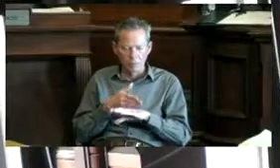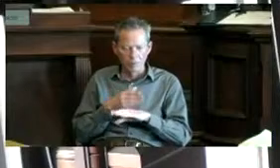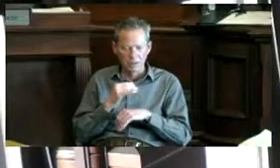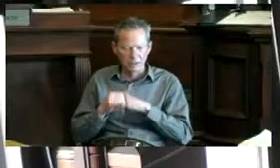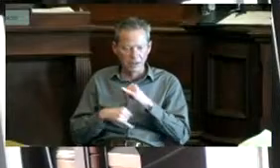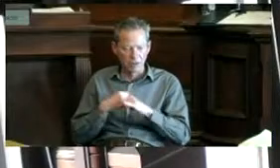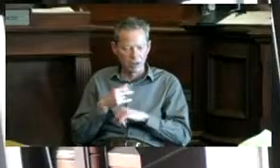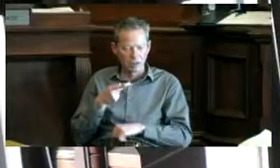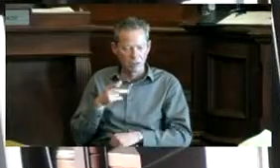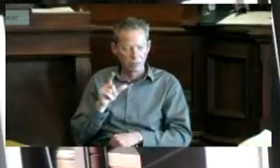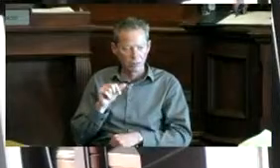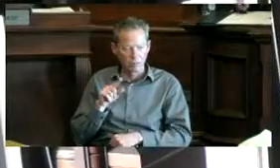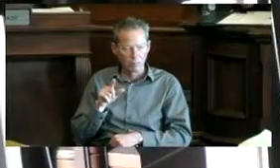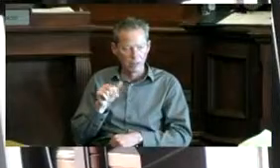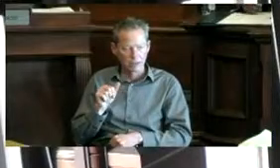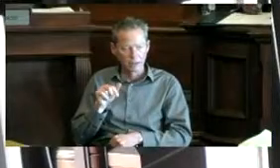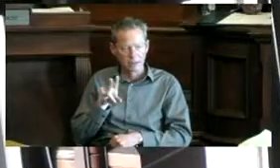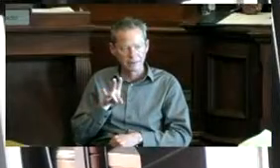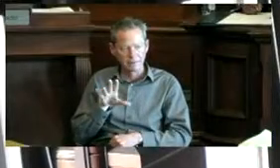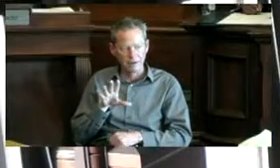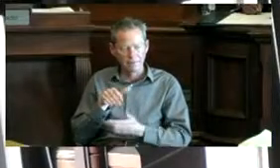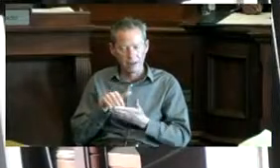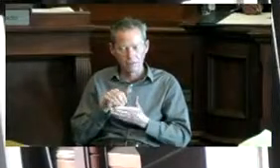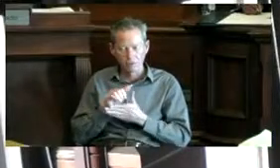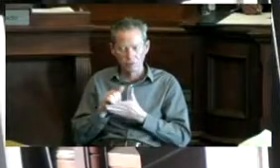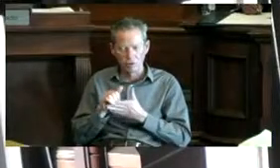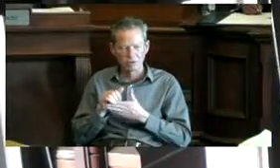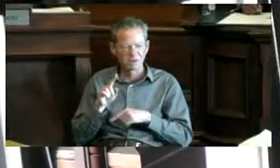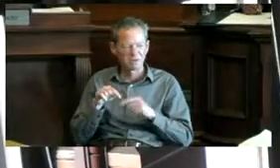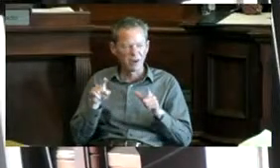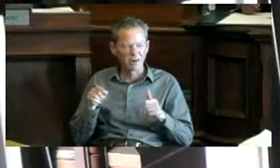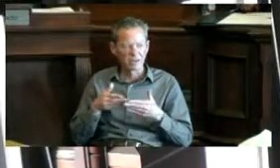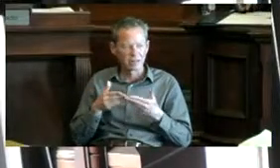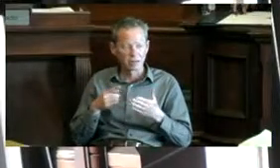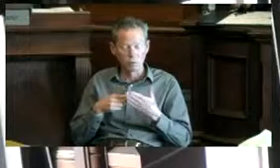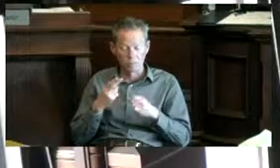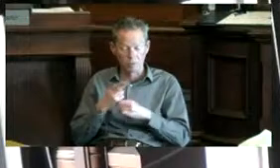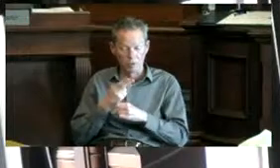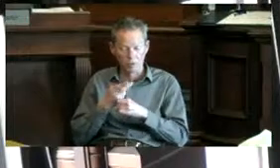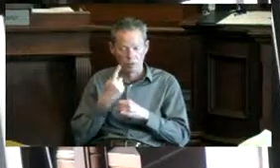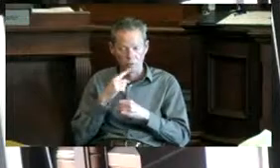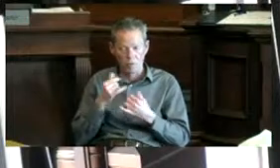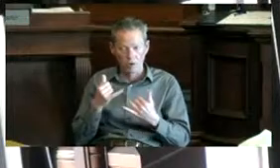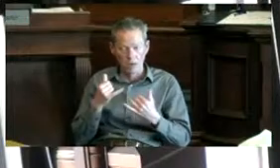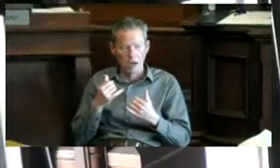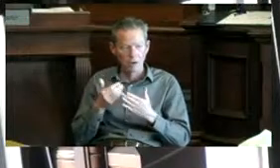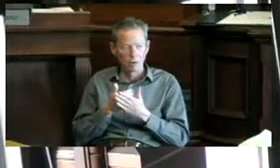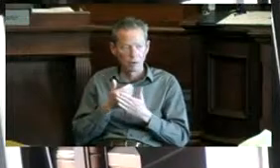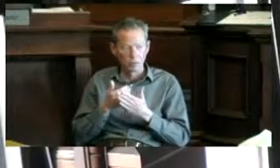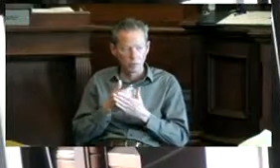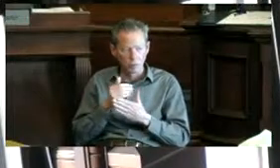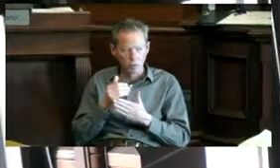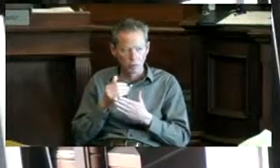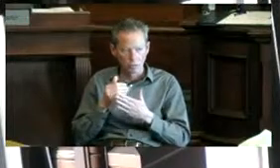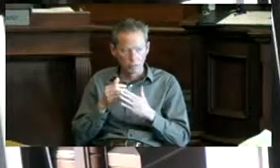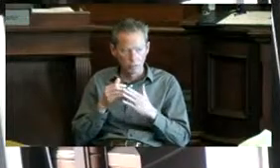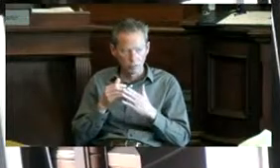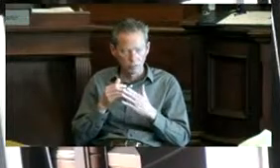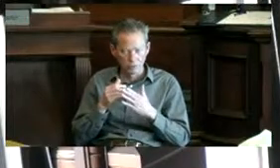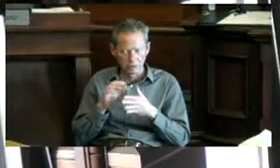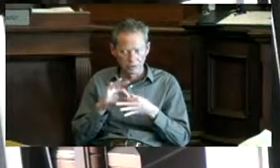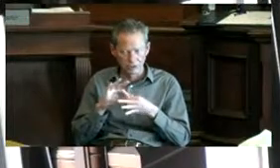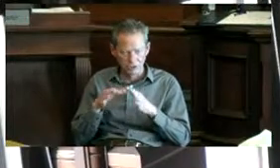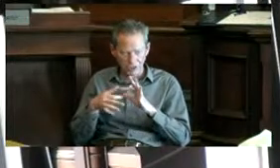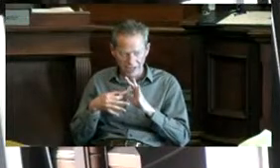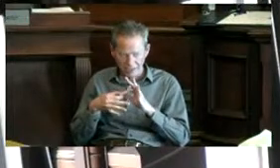International Plaza of $75,000. It was various things. What it's being used for is a new shade structure, which should be installed this